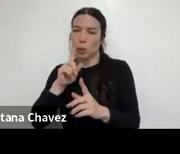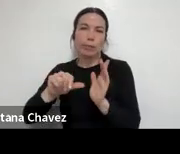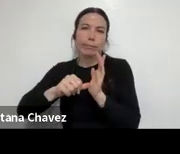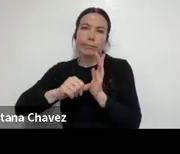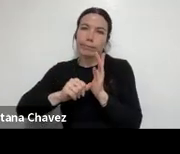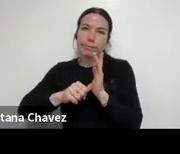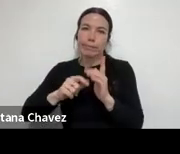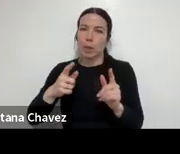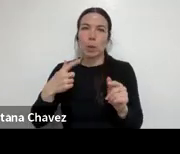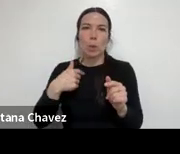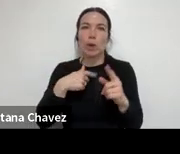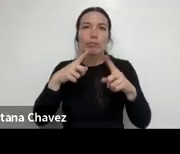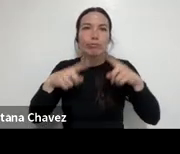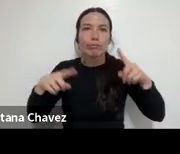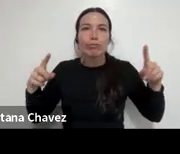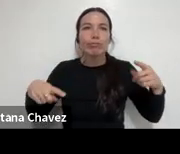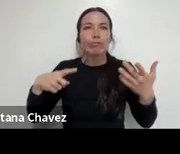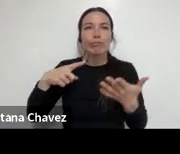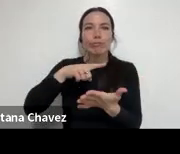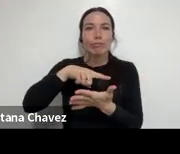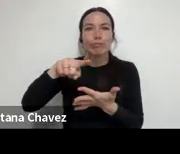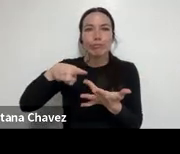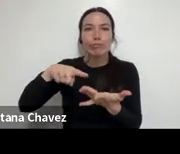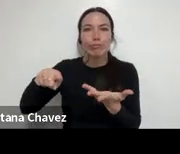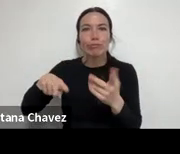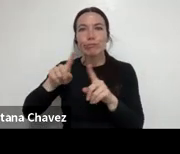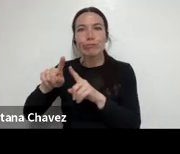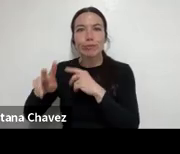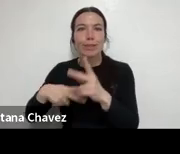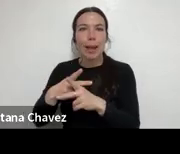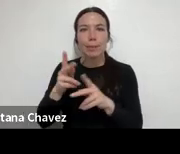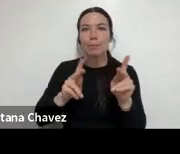up here in the summer will encounter for sure.